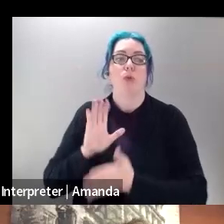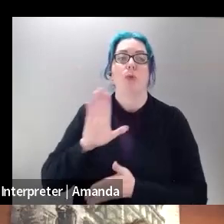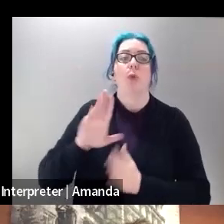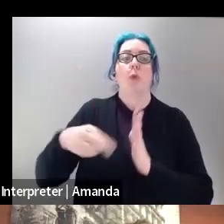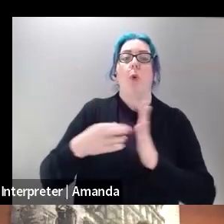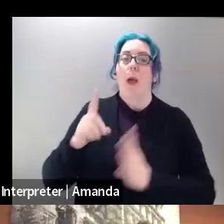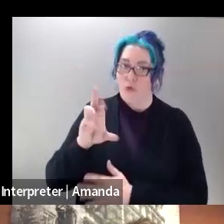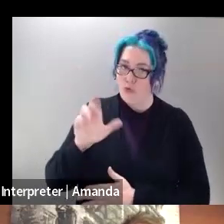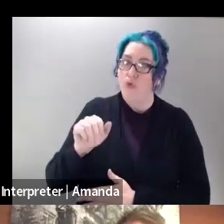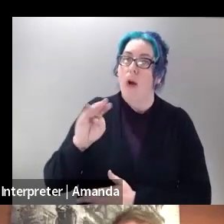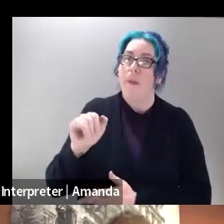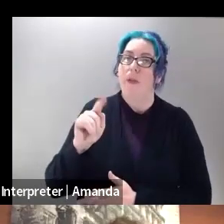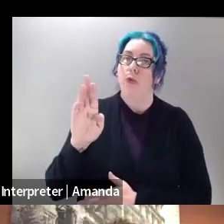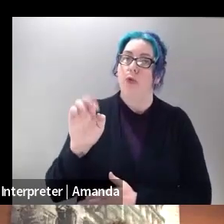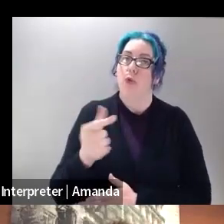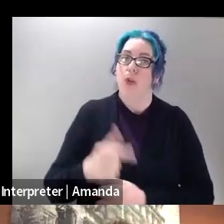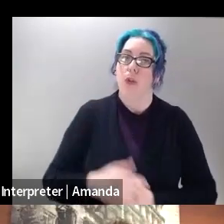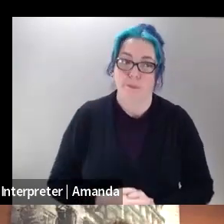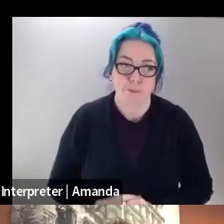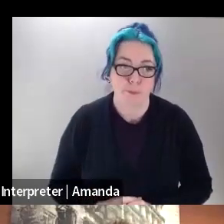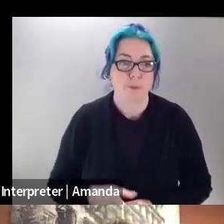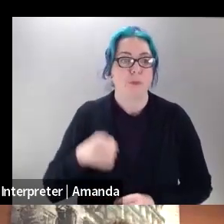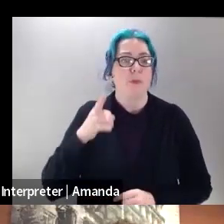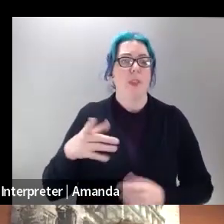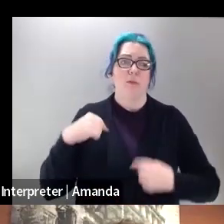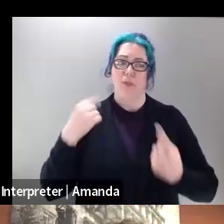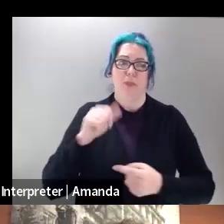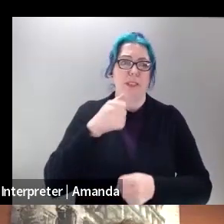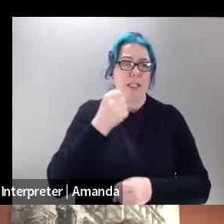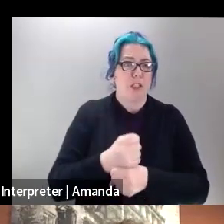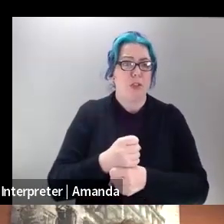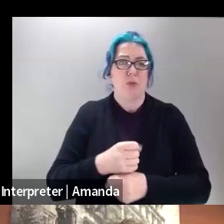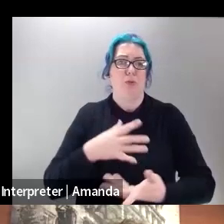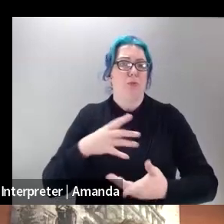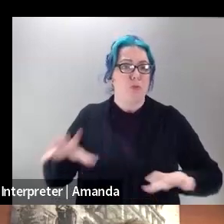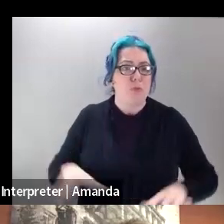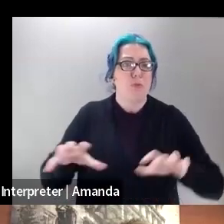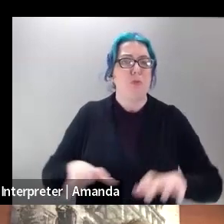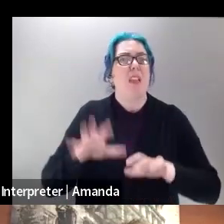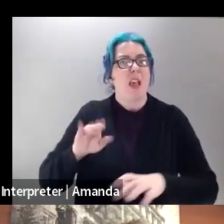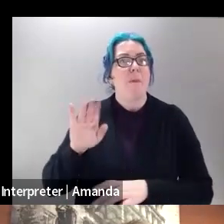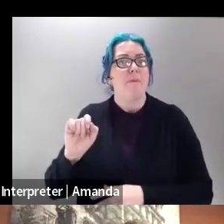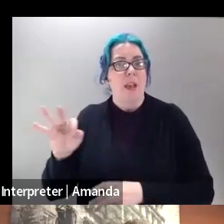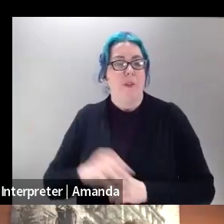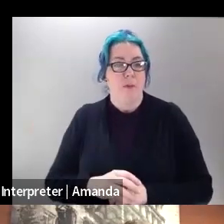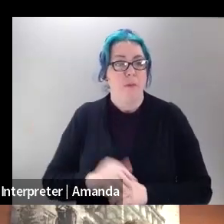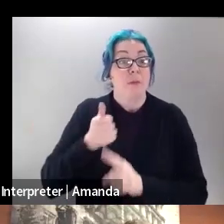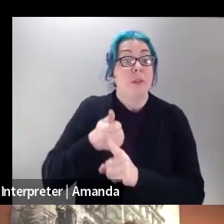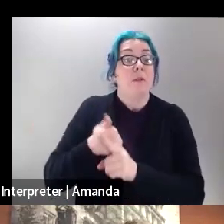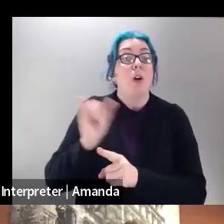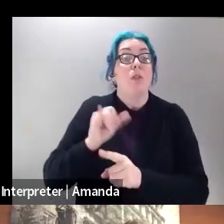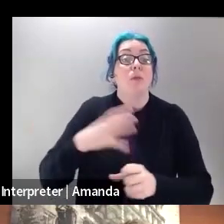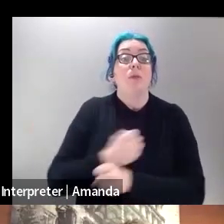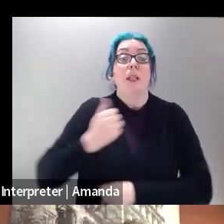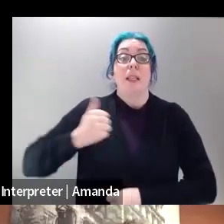advocate for equity in the arts, a fierce supporter of new play development, and is learning to raise small, responsible